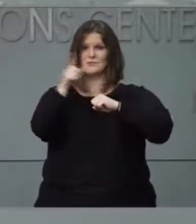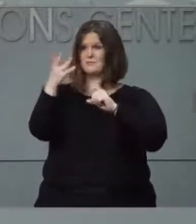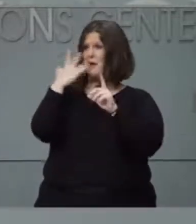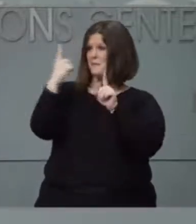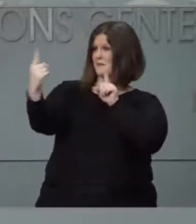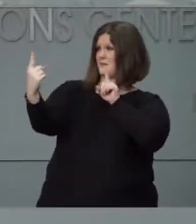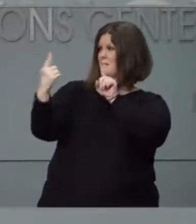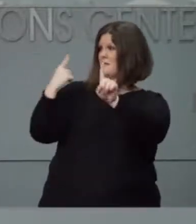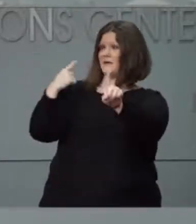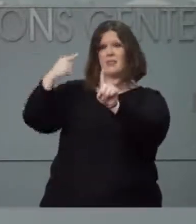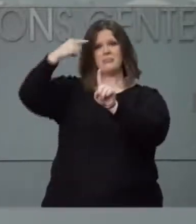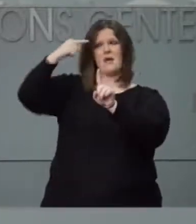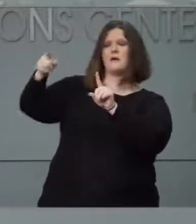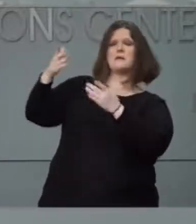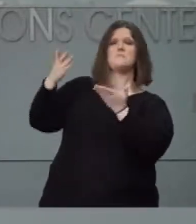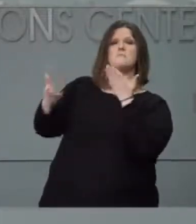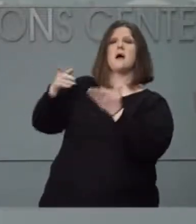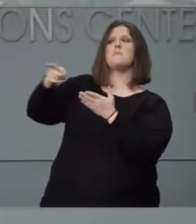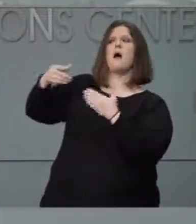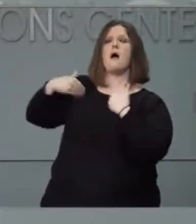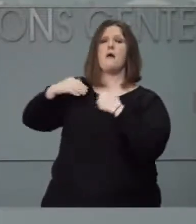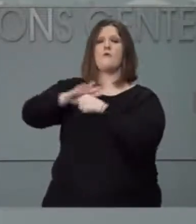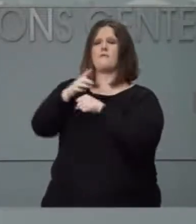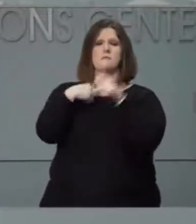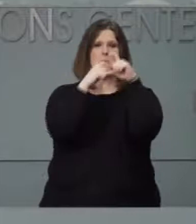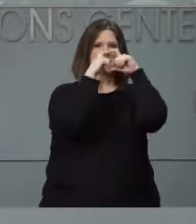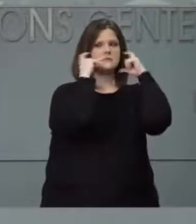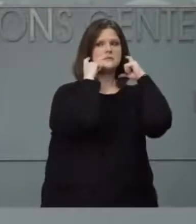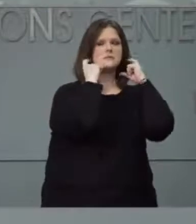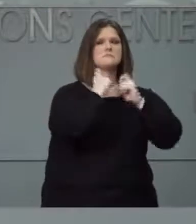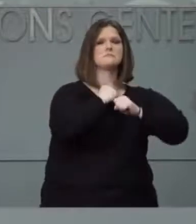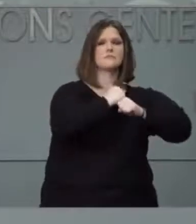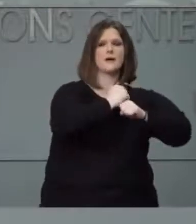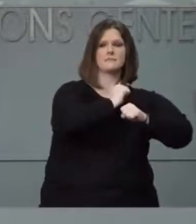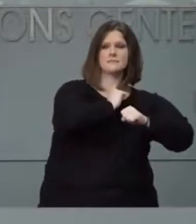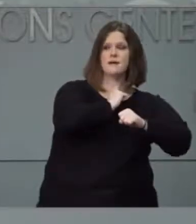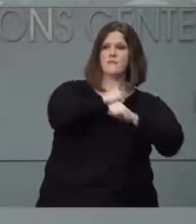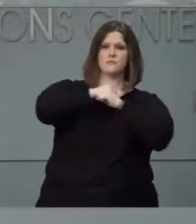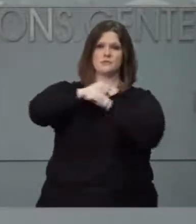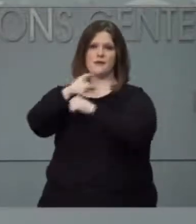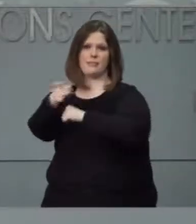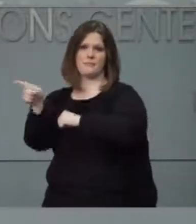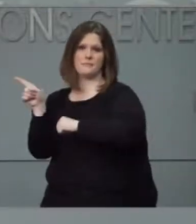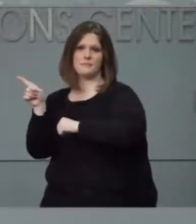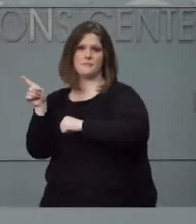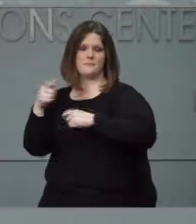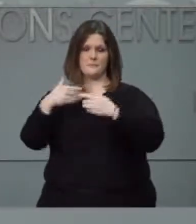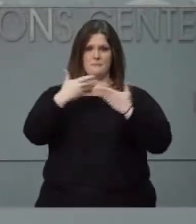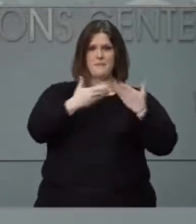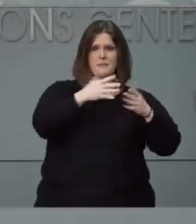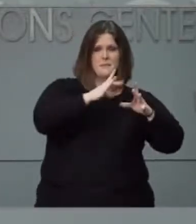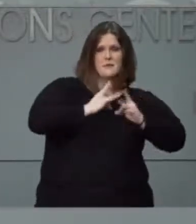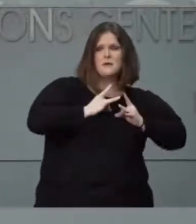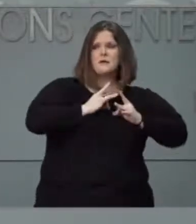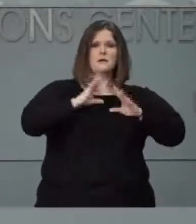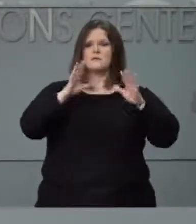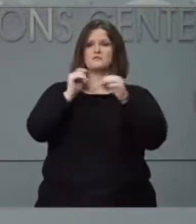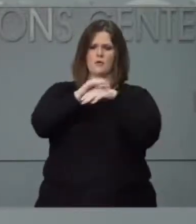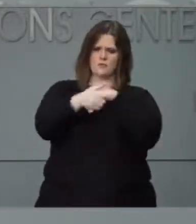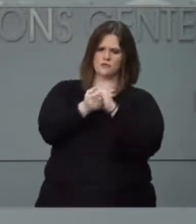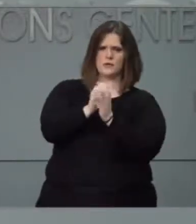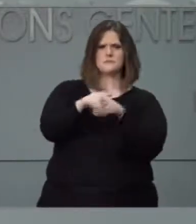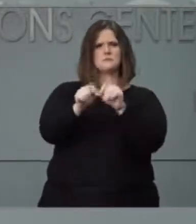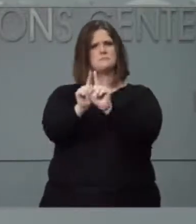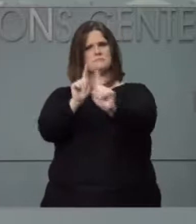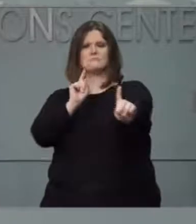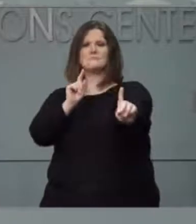a mask, you have to be waiting 6 feet apart and washing your hands, because the traditional tools of contact tracing really